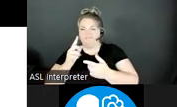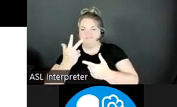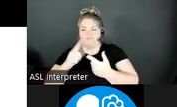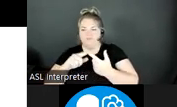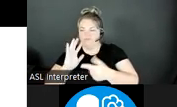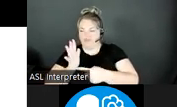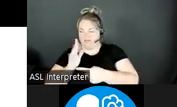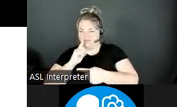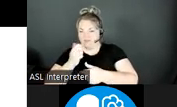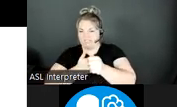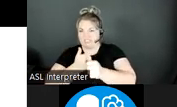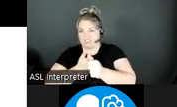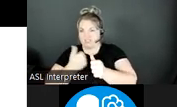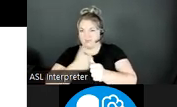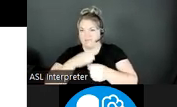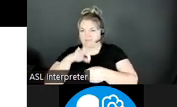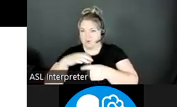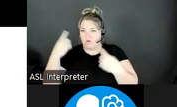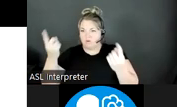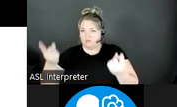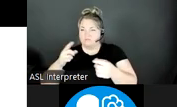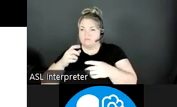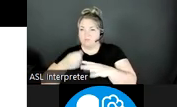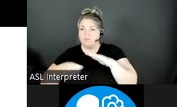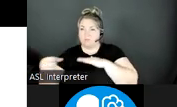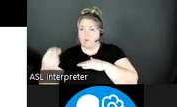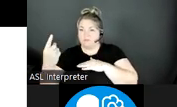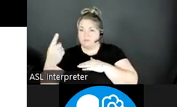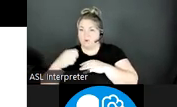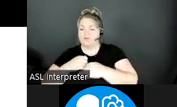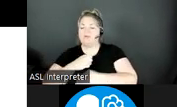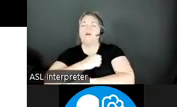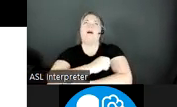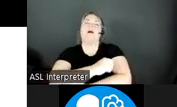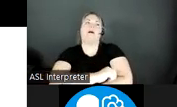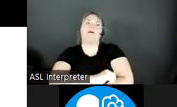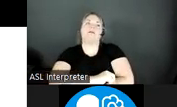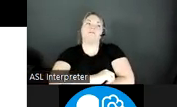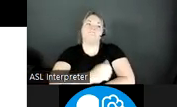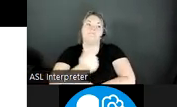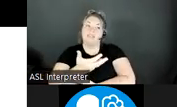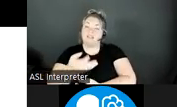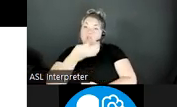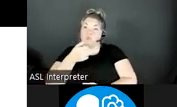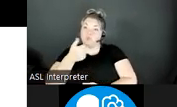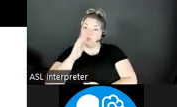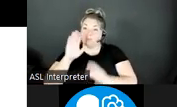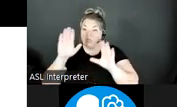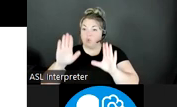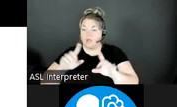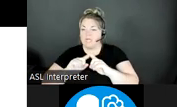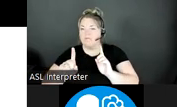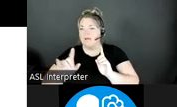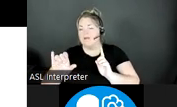each of these that we voted on and appointed someone to. anything sooner would be great, but like, you